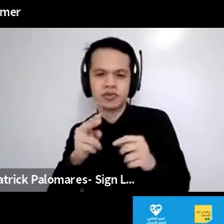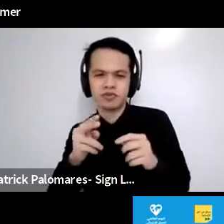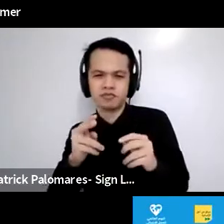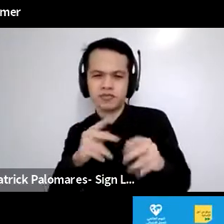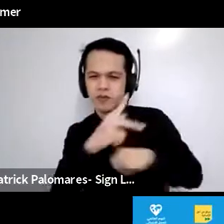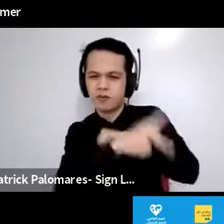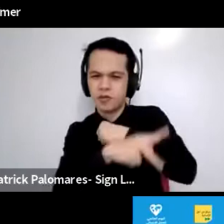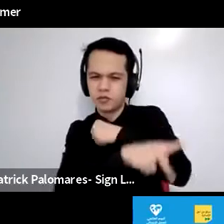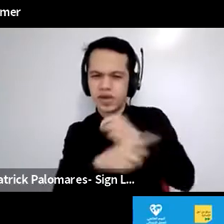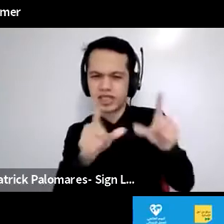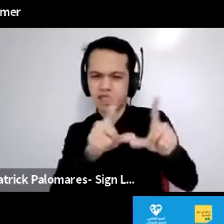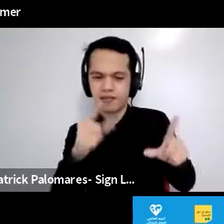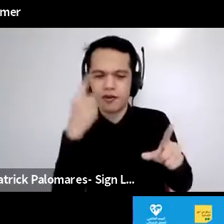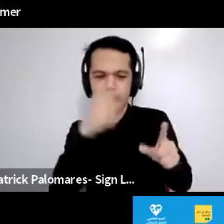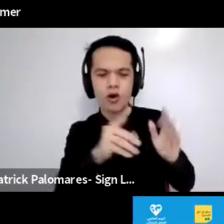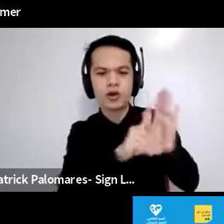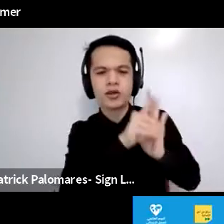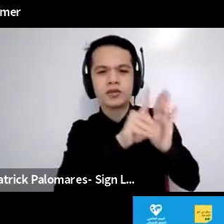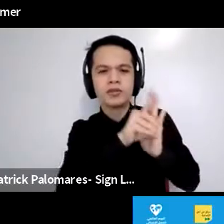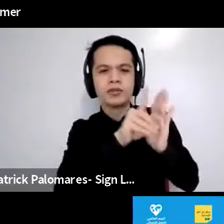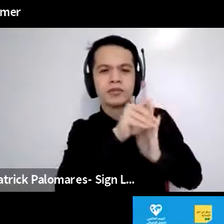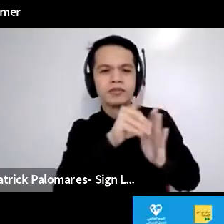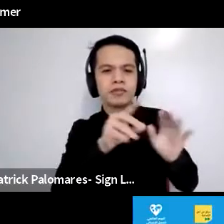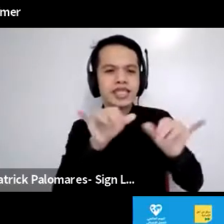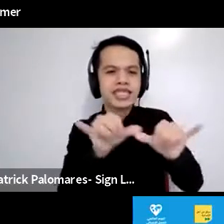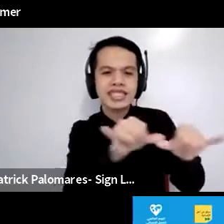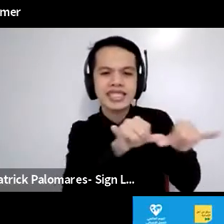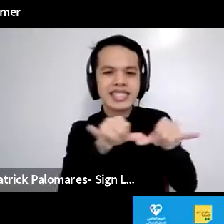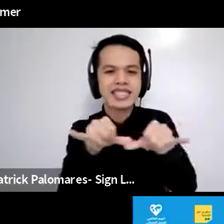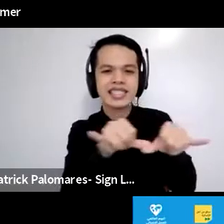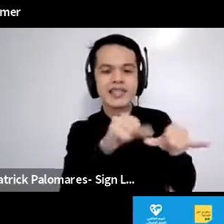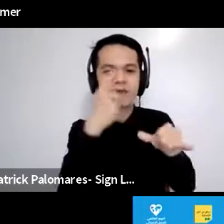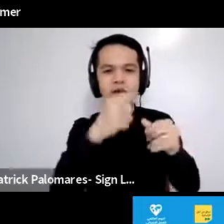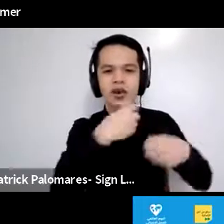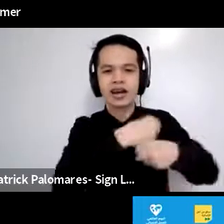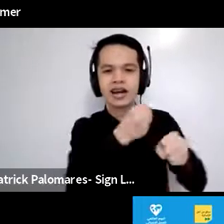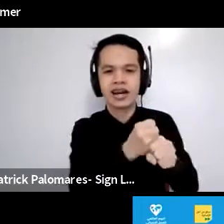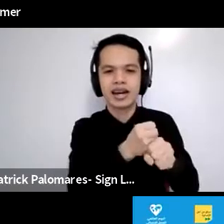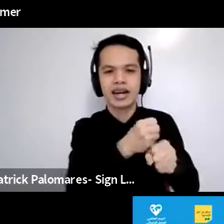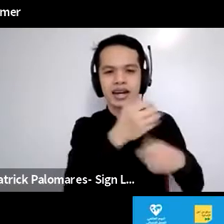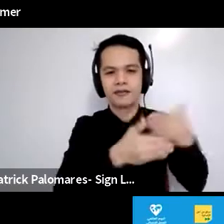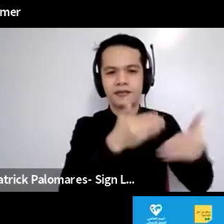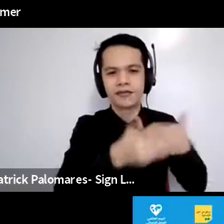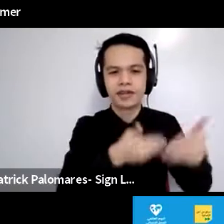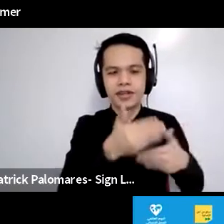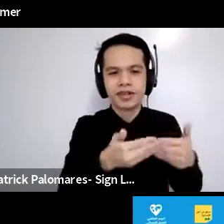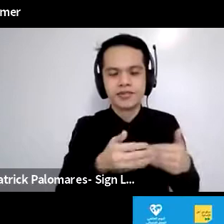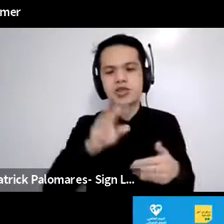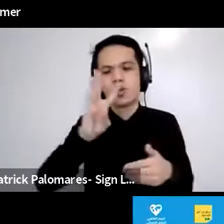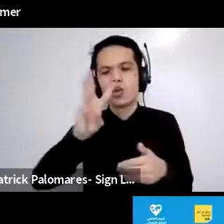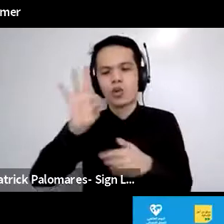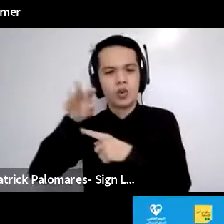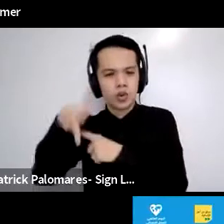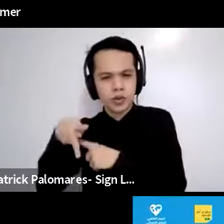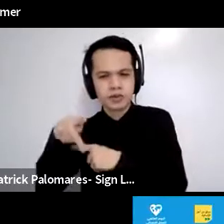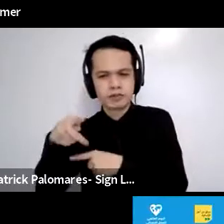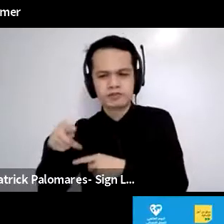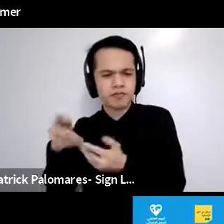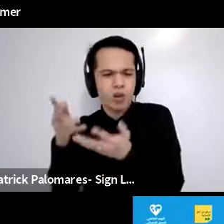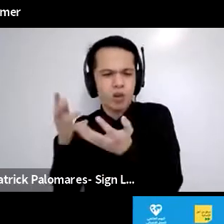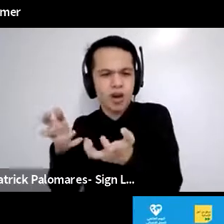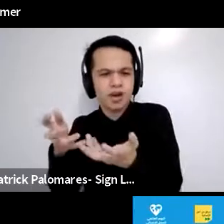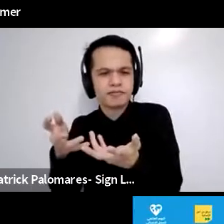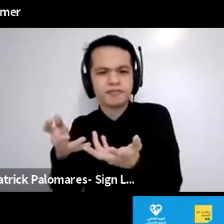terms of developing standard operating procedures. And World Food Program wanted, you know, to